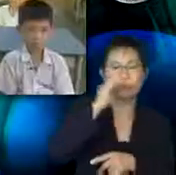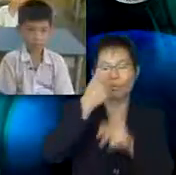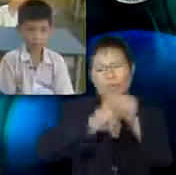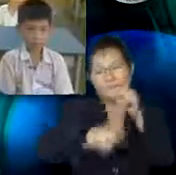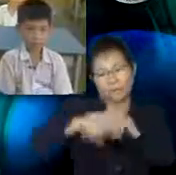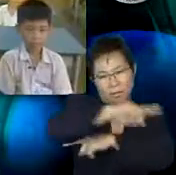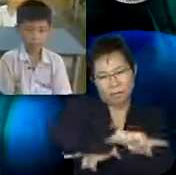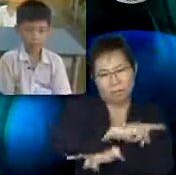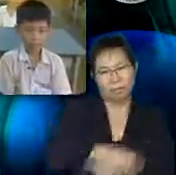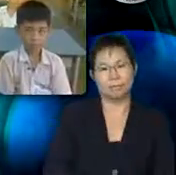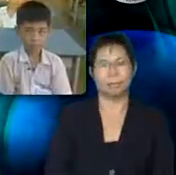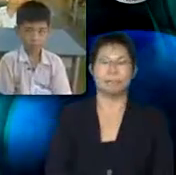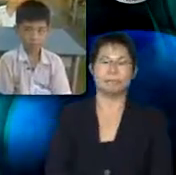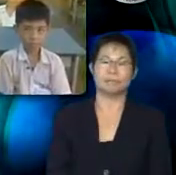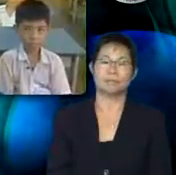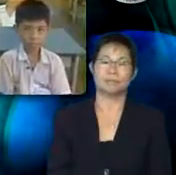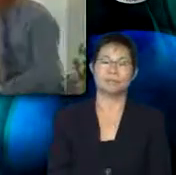day.